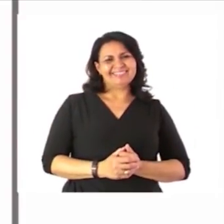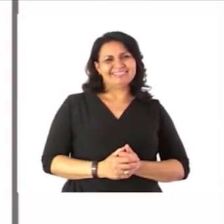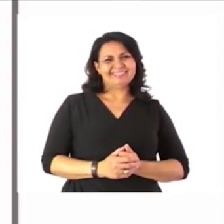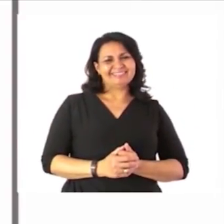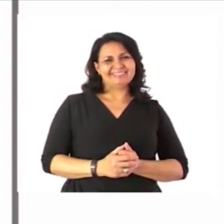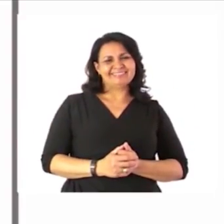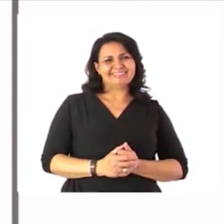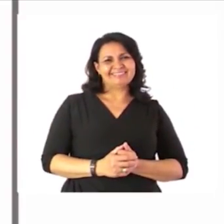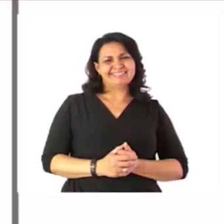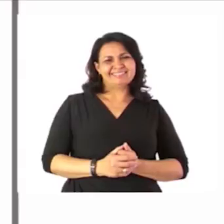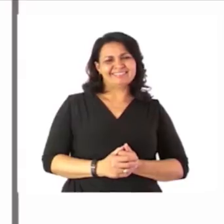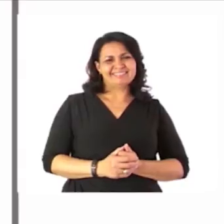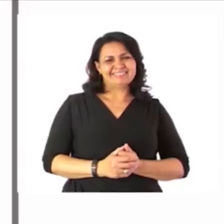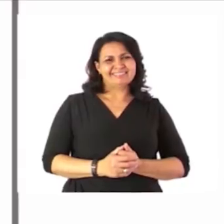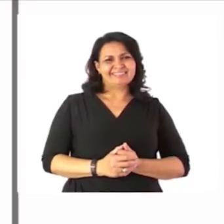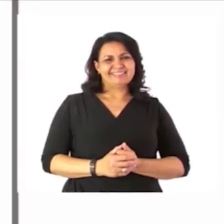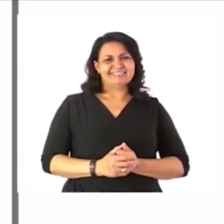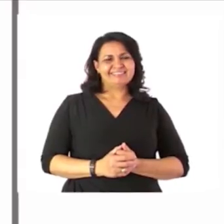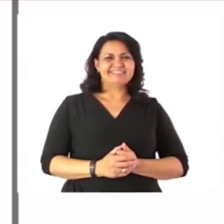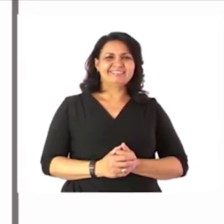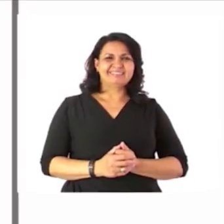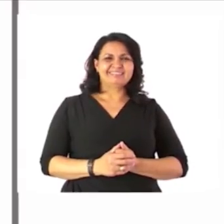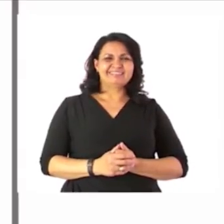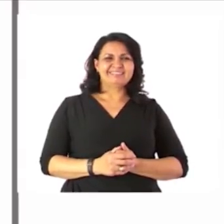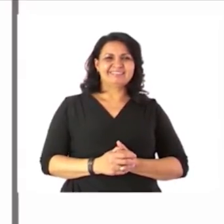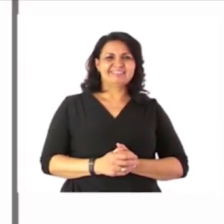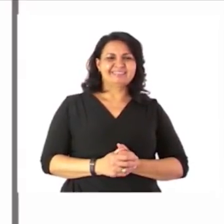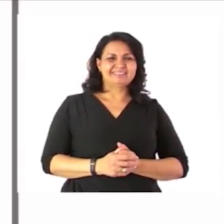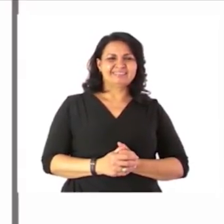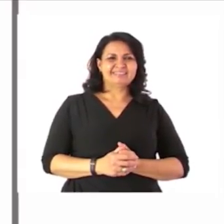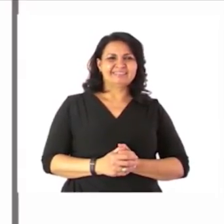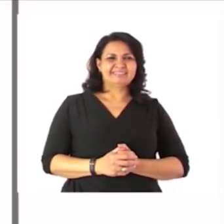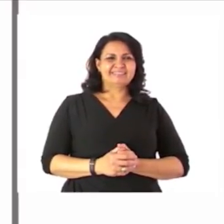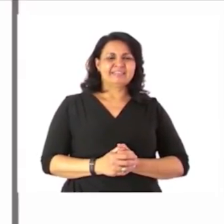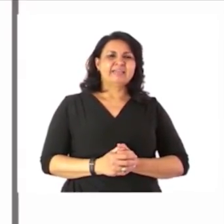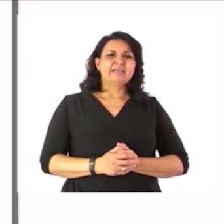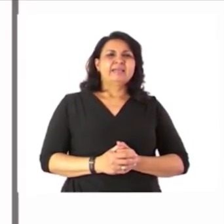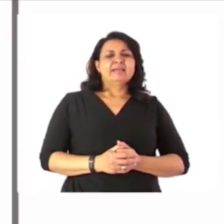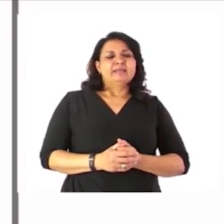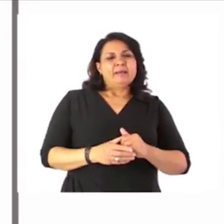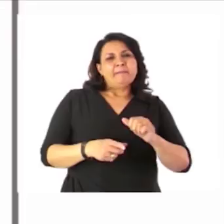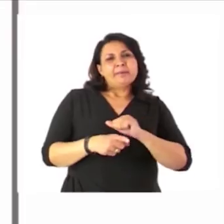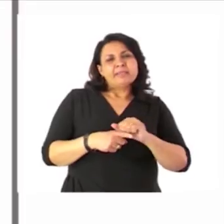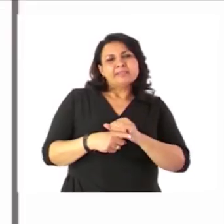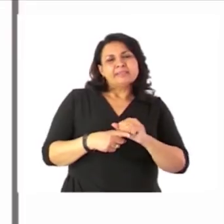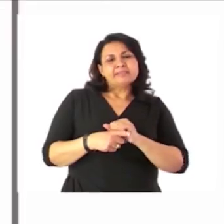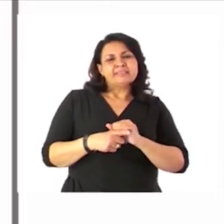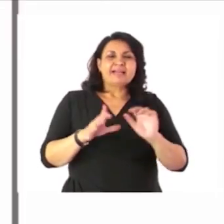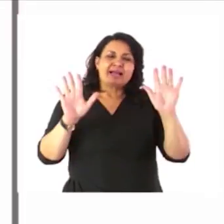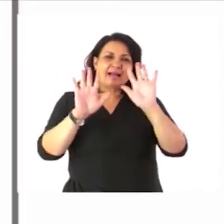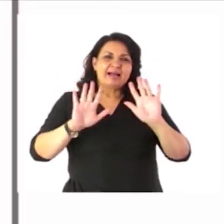that's what we're going to be doing in this page this exercise is all about coloring in the